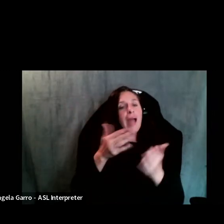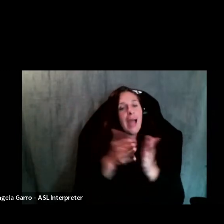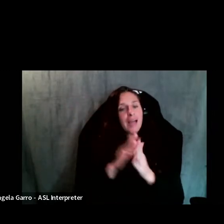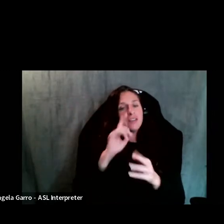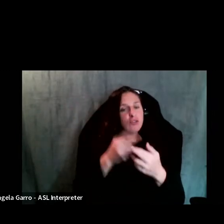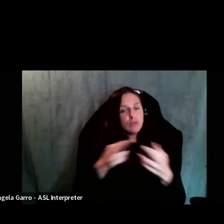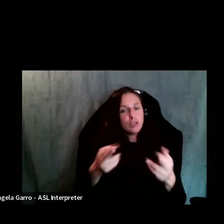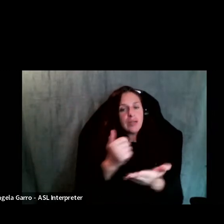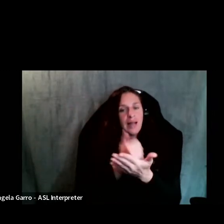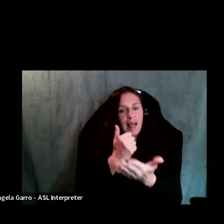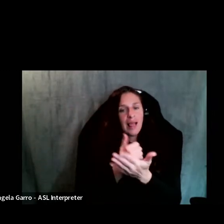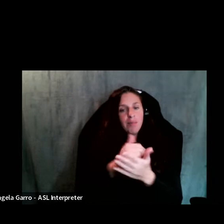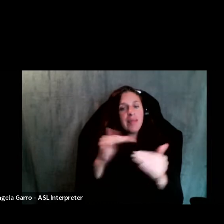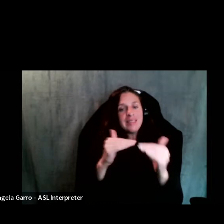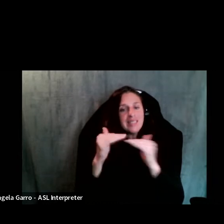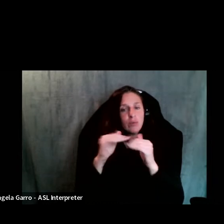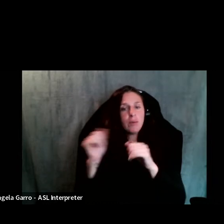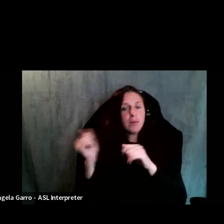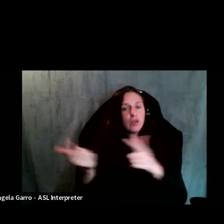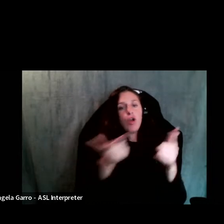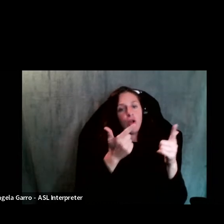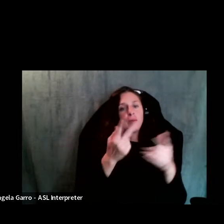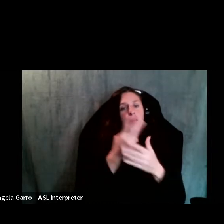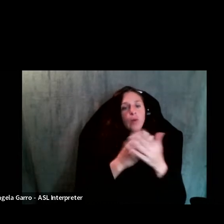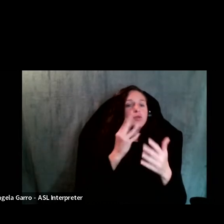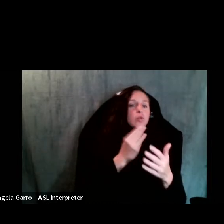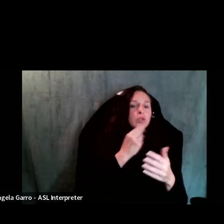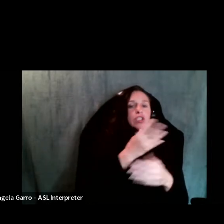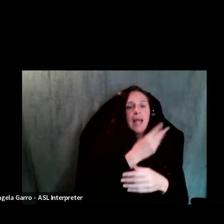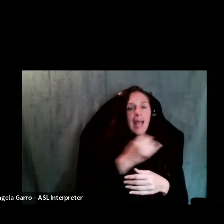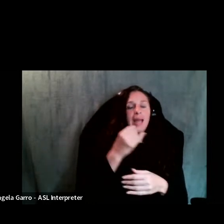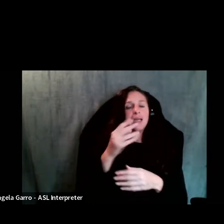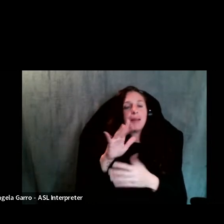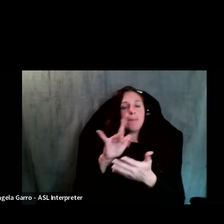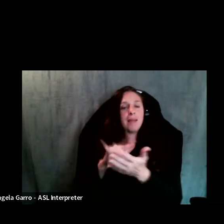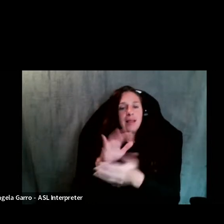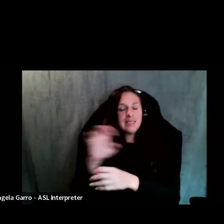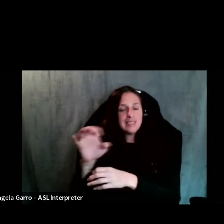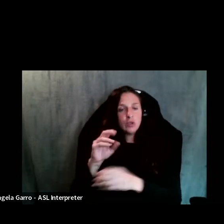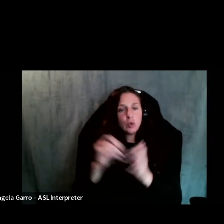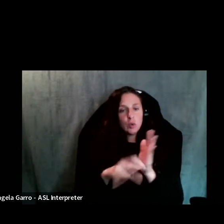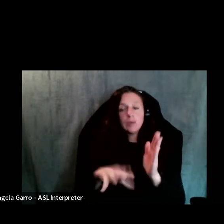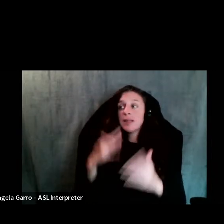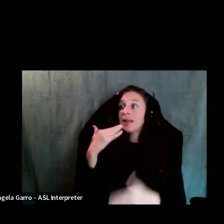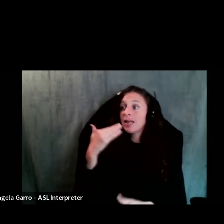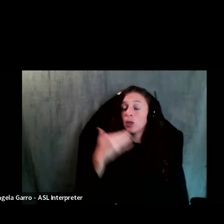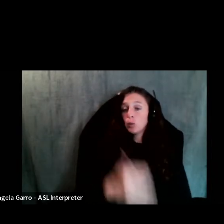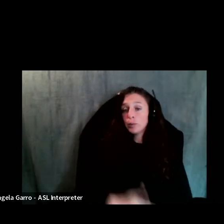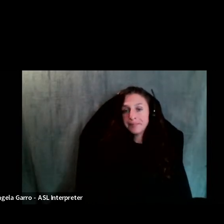and help that is equal amongst everyone, to both Jewish students and Middle Eastern students. Thank you.